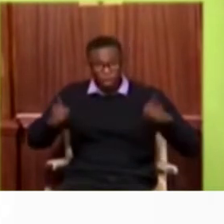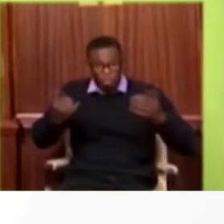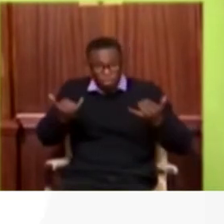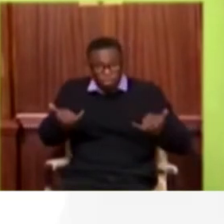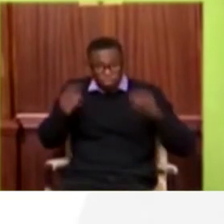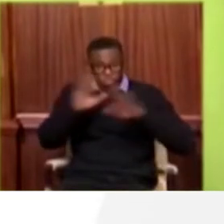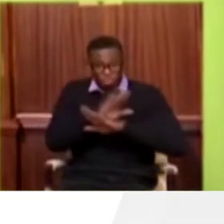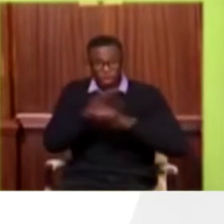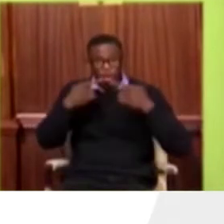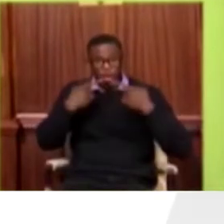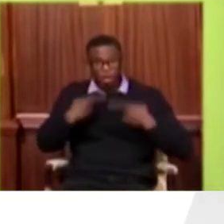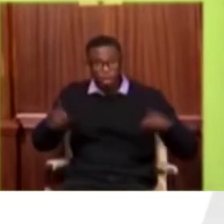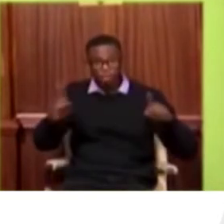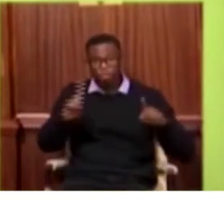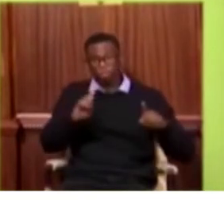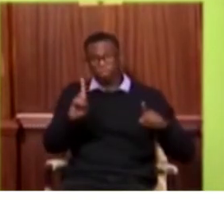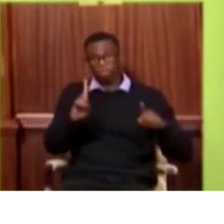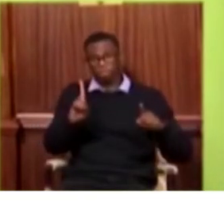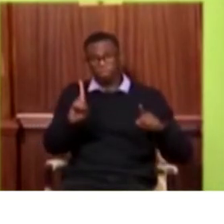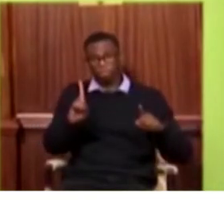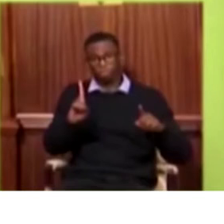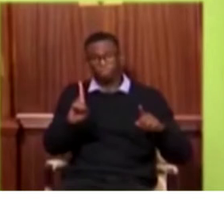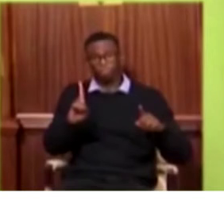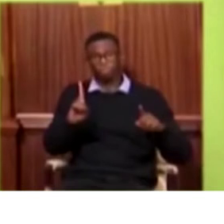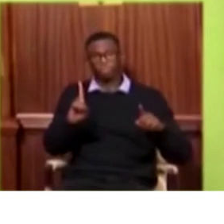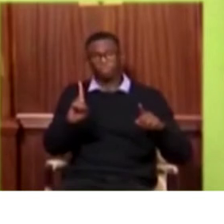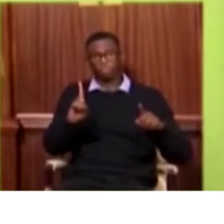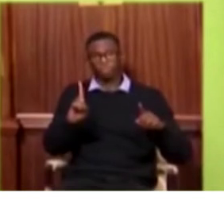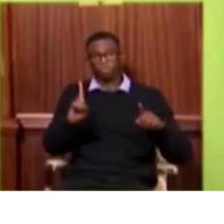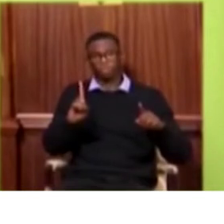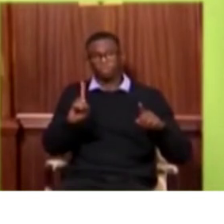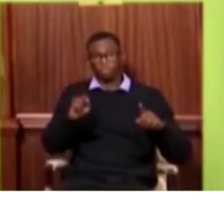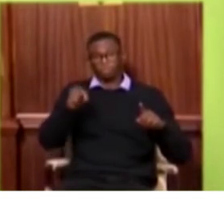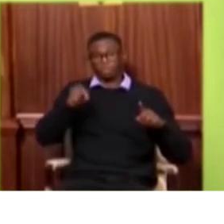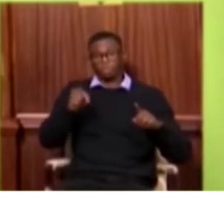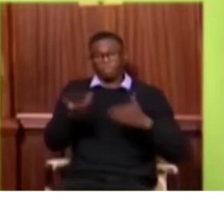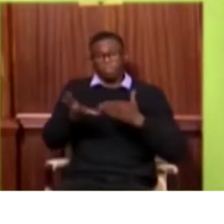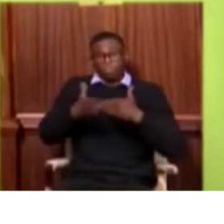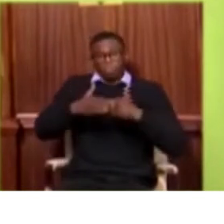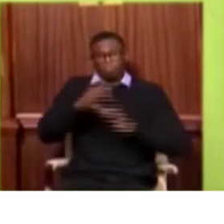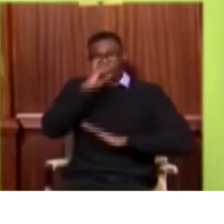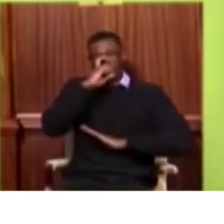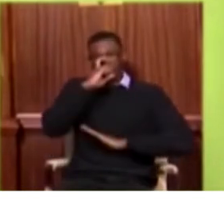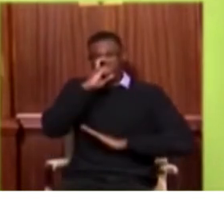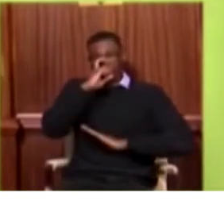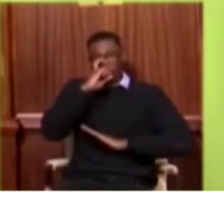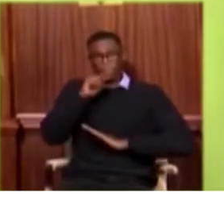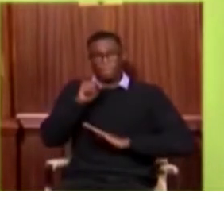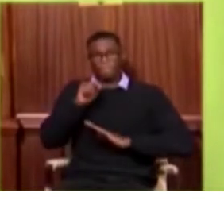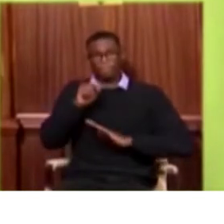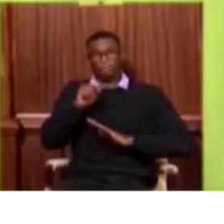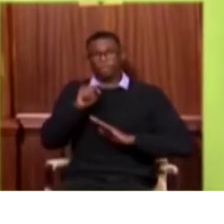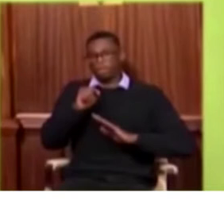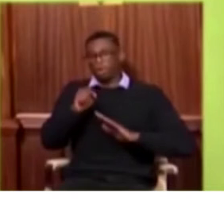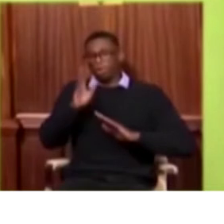evening that we will place these additional restrictions in place for the